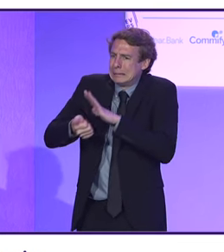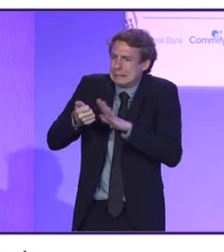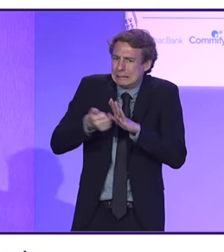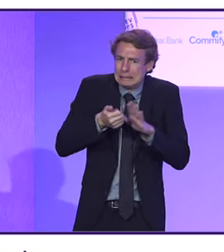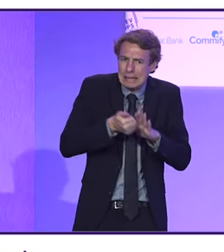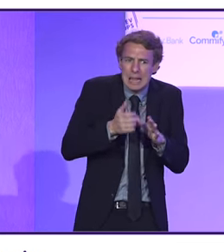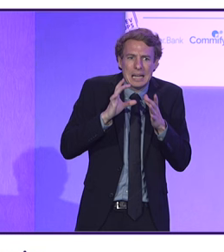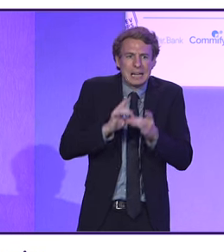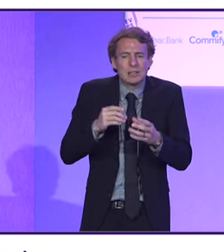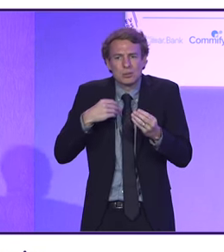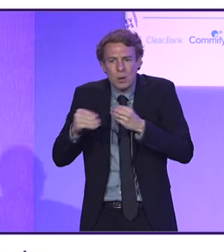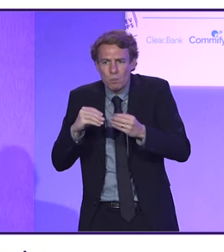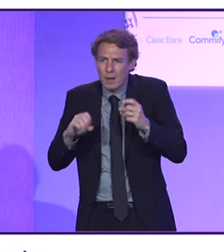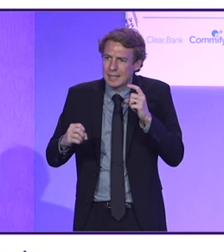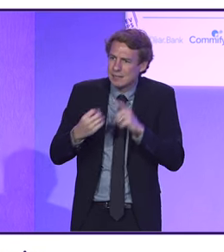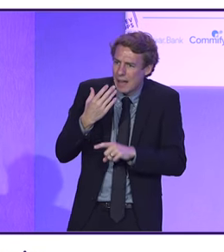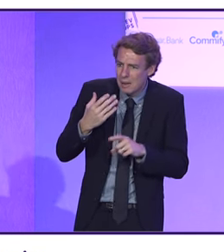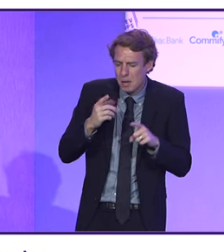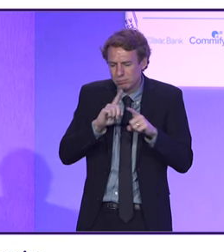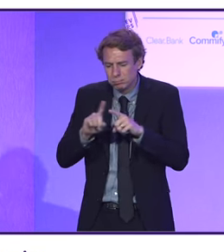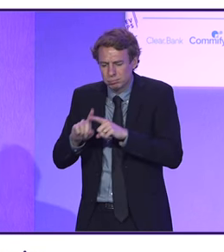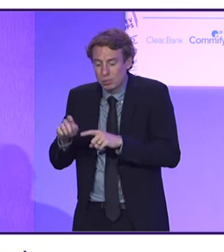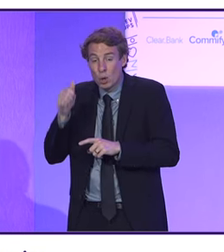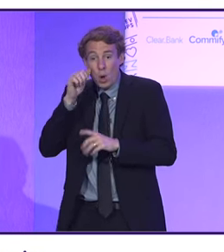with the skill set and the people who know how to operate that